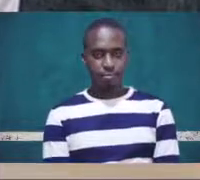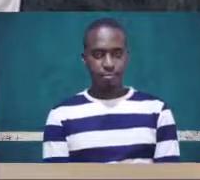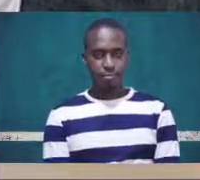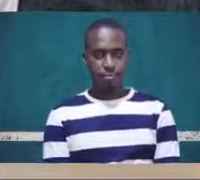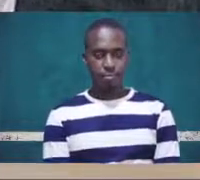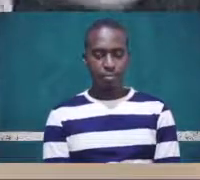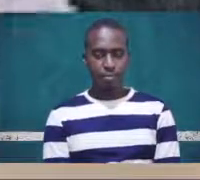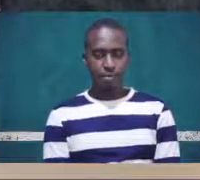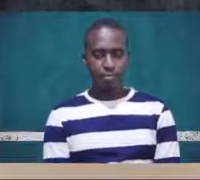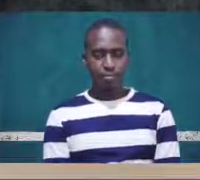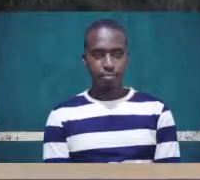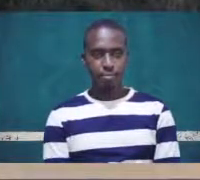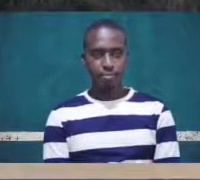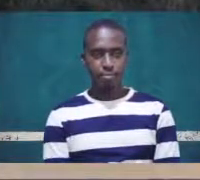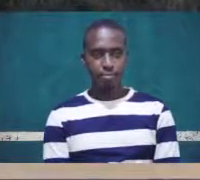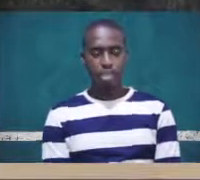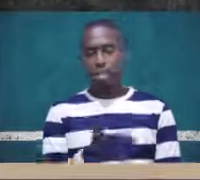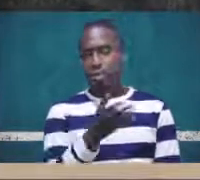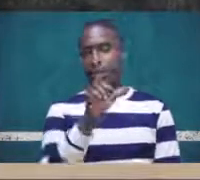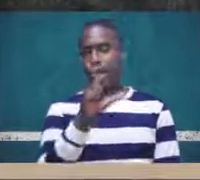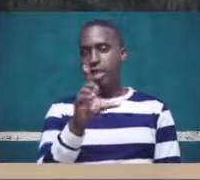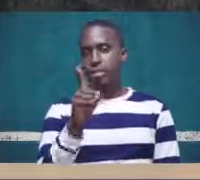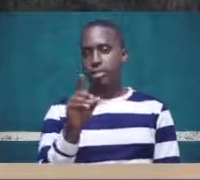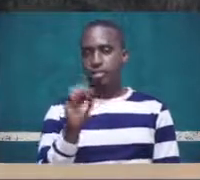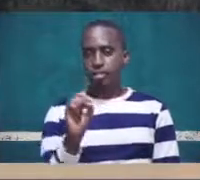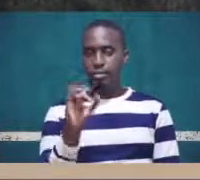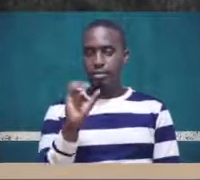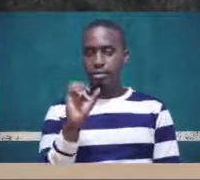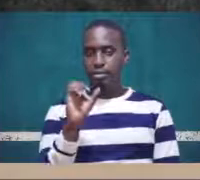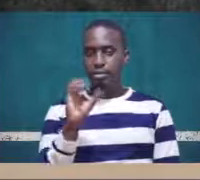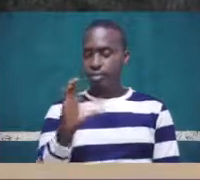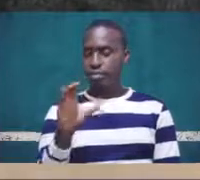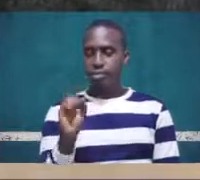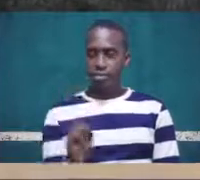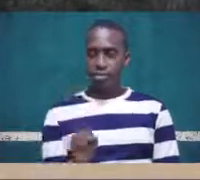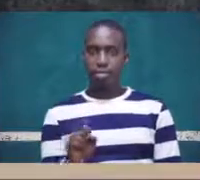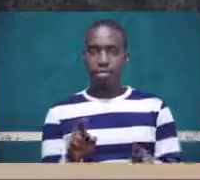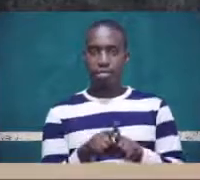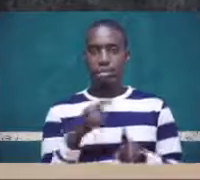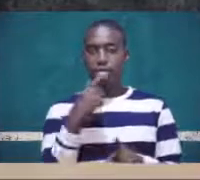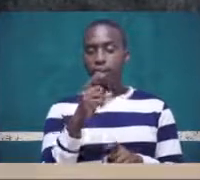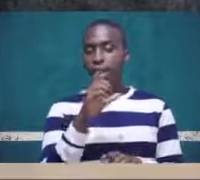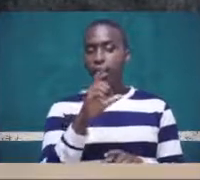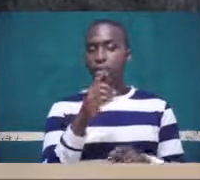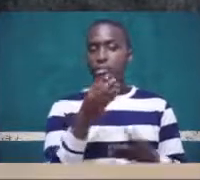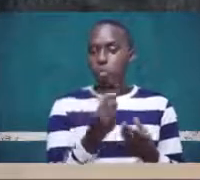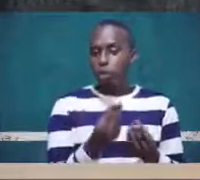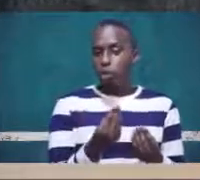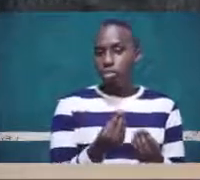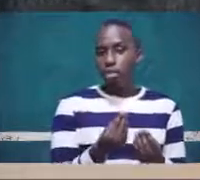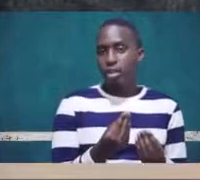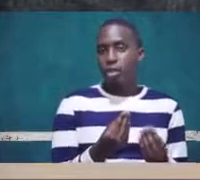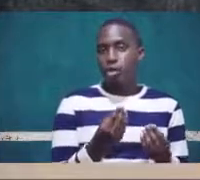developing countries. These are LDCs. Now, it is better for an LDC country to trade with